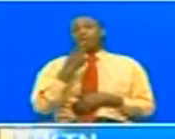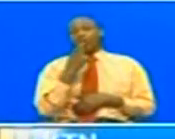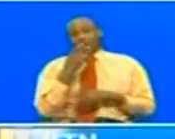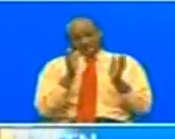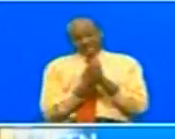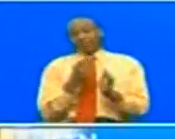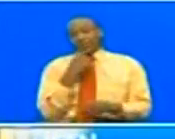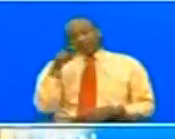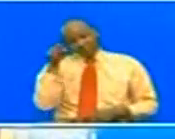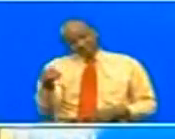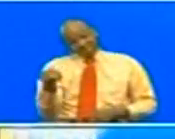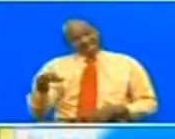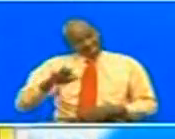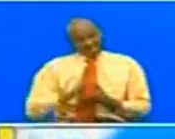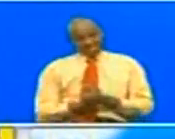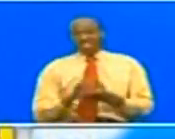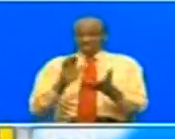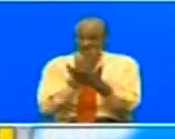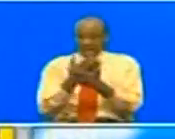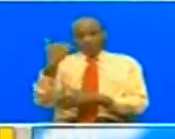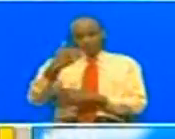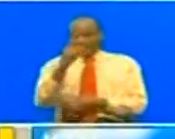and Turkana from Turkana County share a